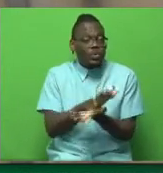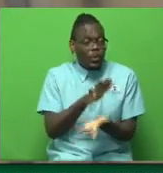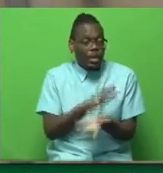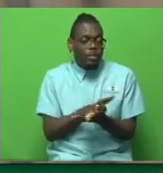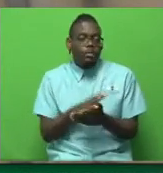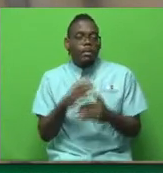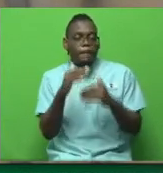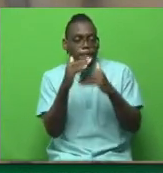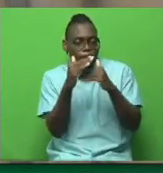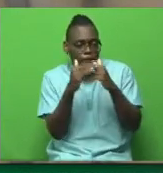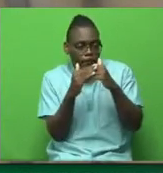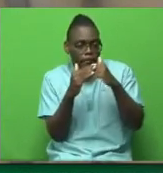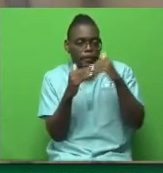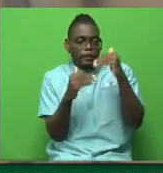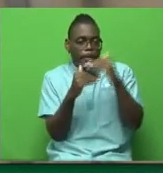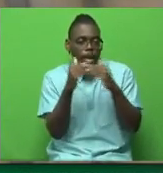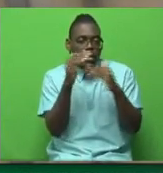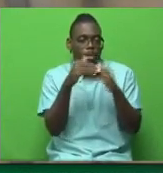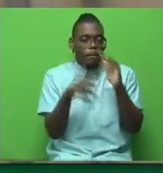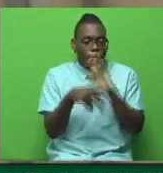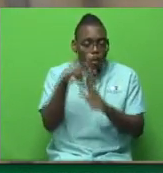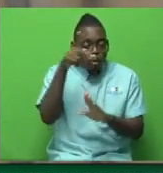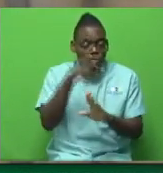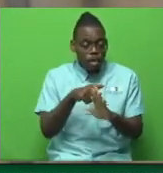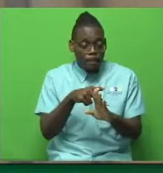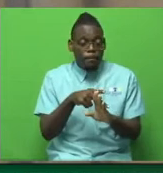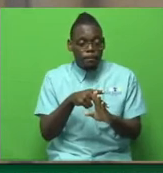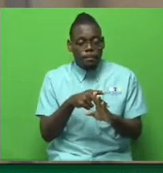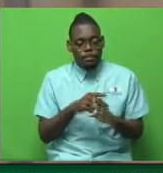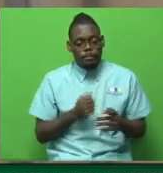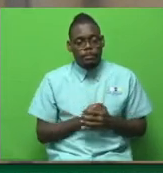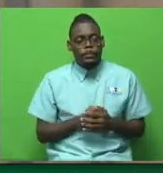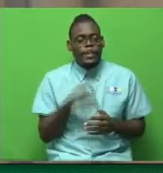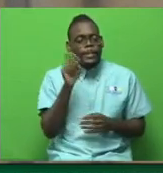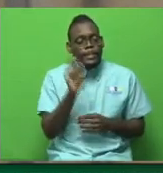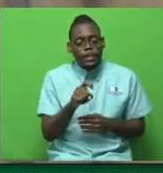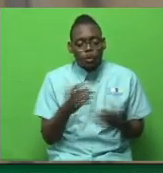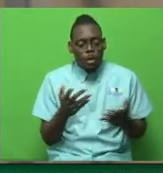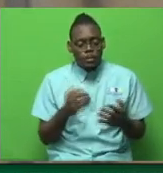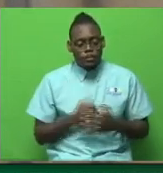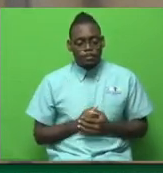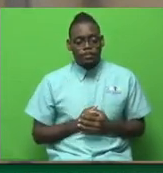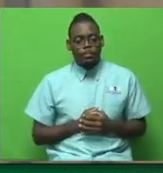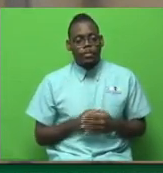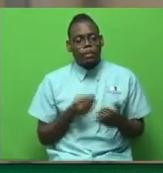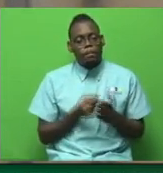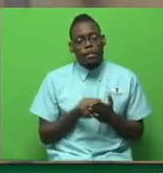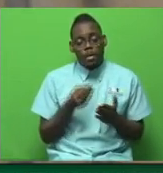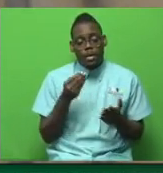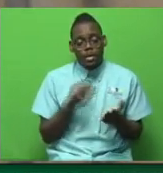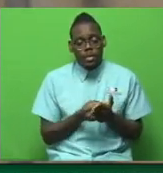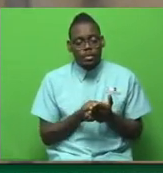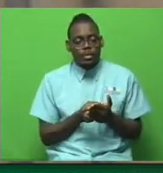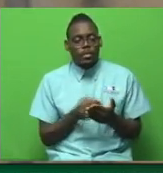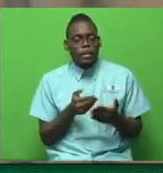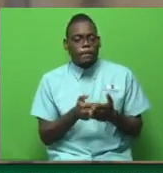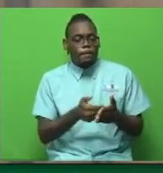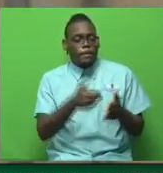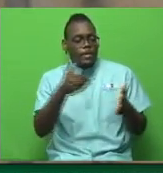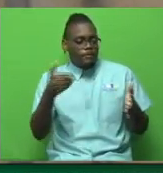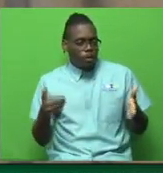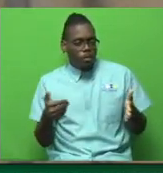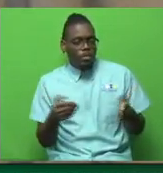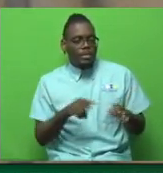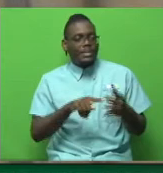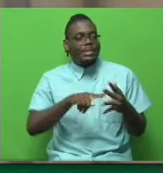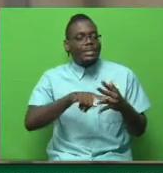planned School construction program requires that funding is allocated before the contracts are given